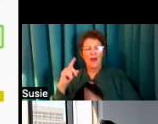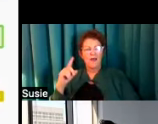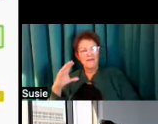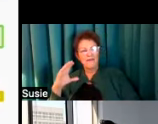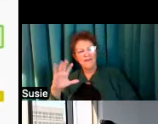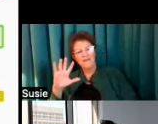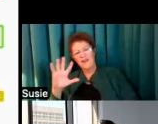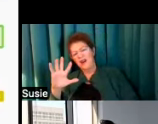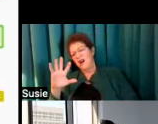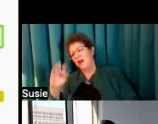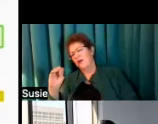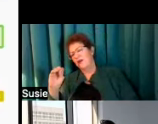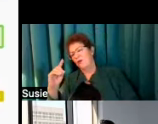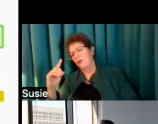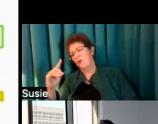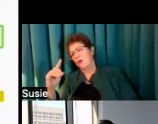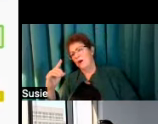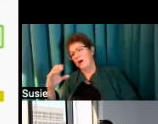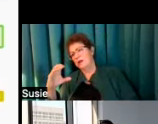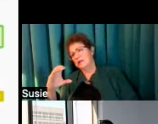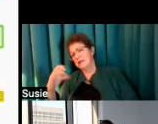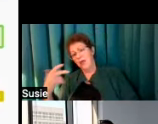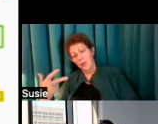Form 1023,